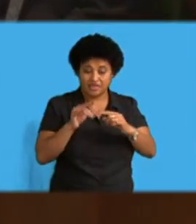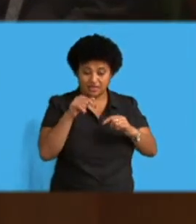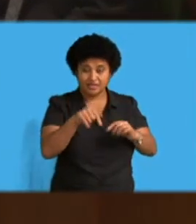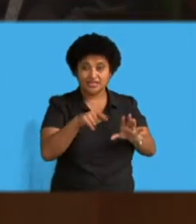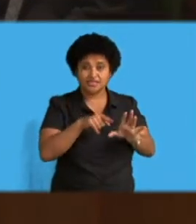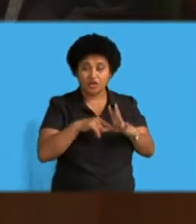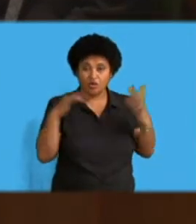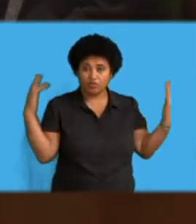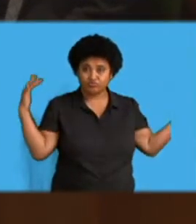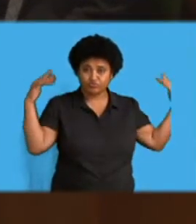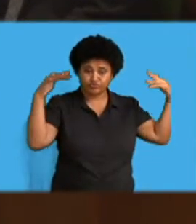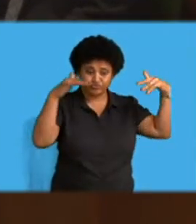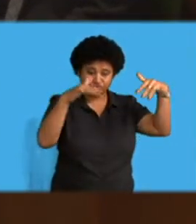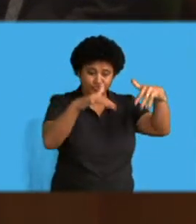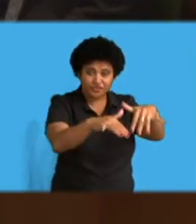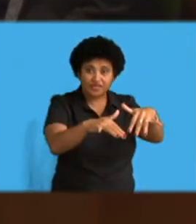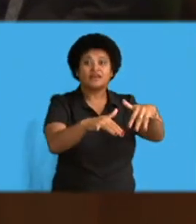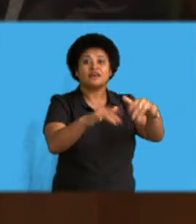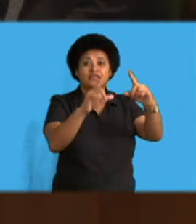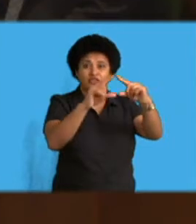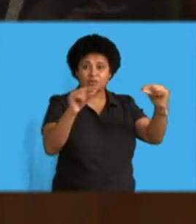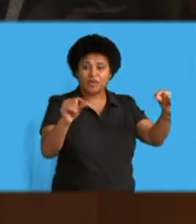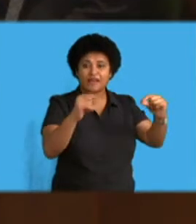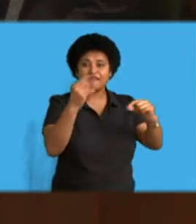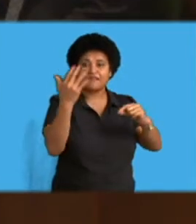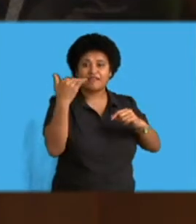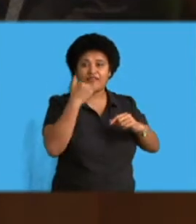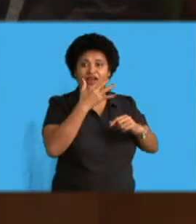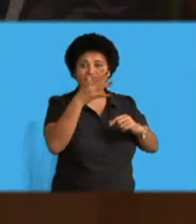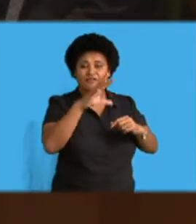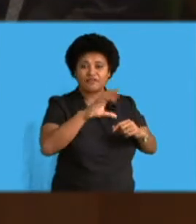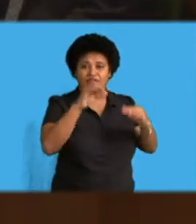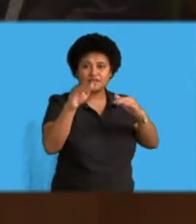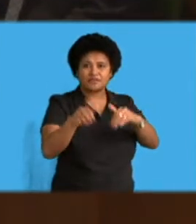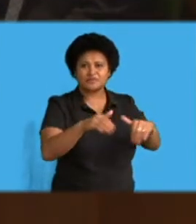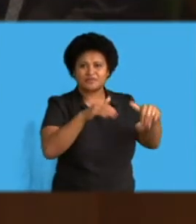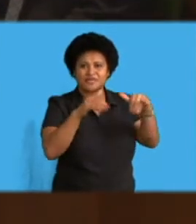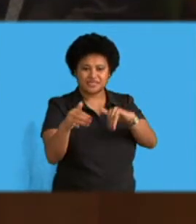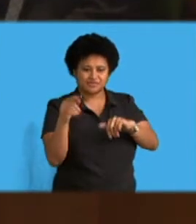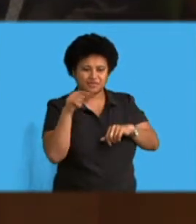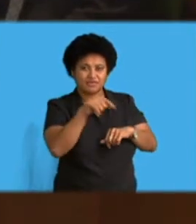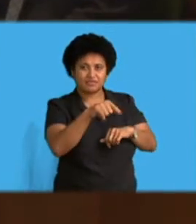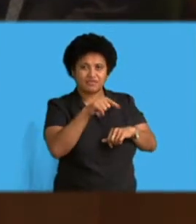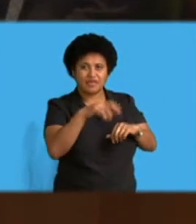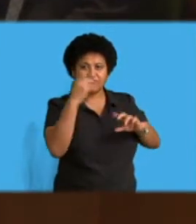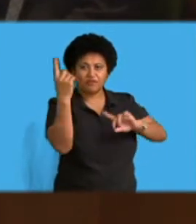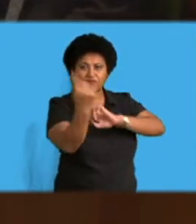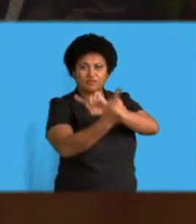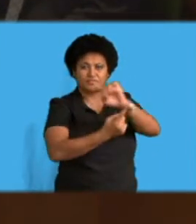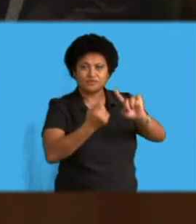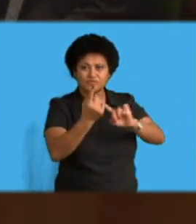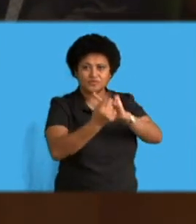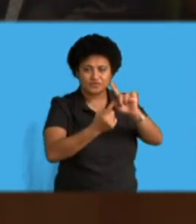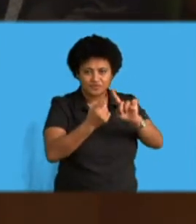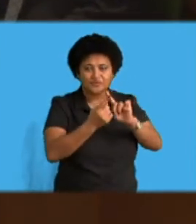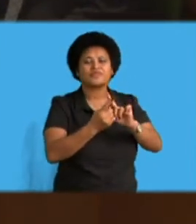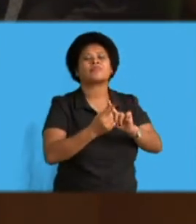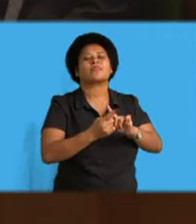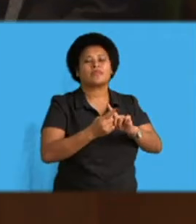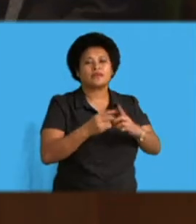5,000 participants, including governors and their respective delegations from member countries. Governors meaning also ministers, and that's the terminology the ADB